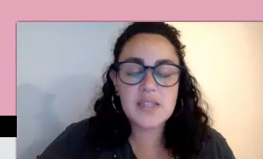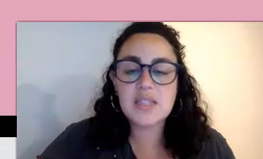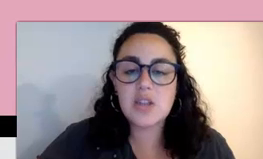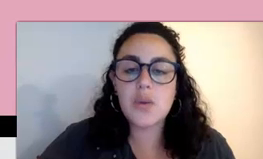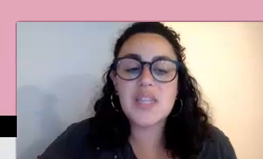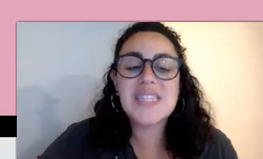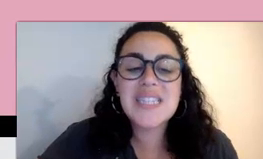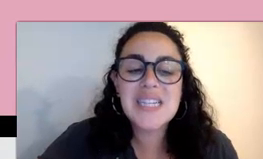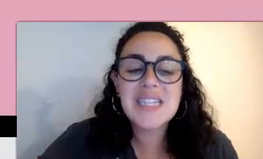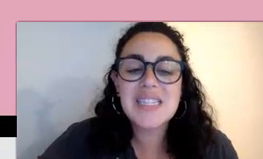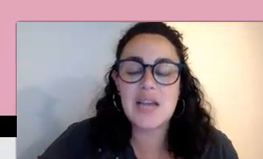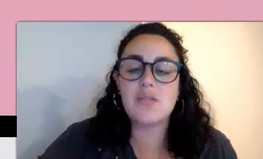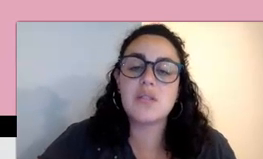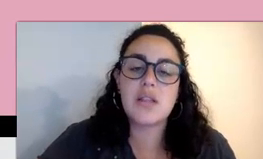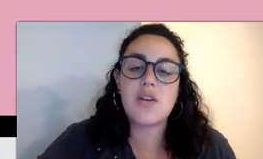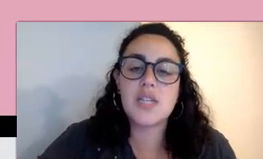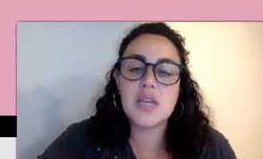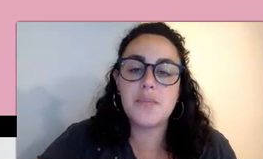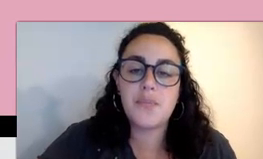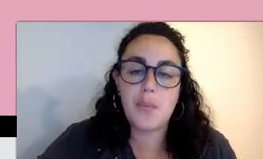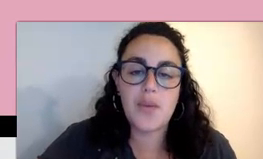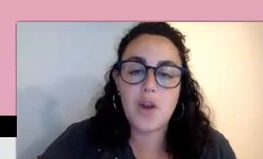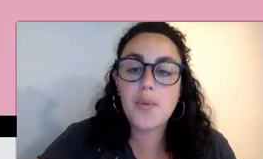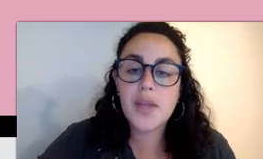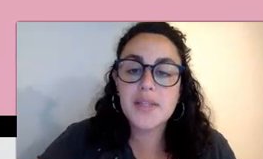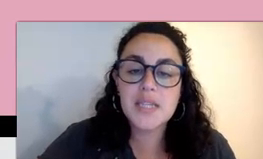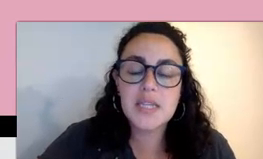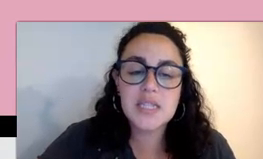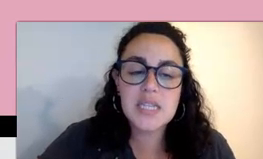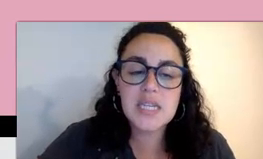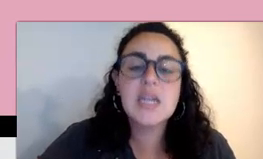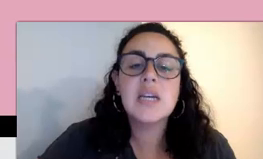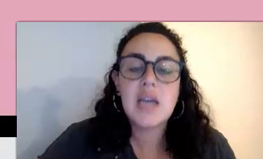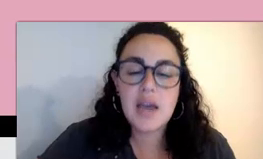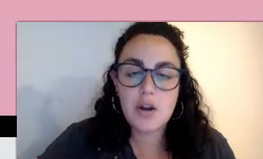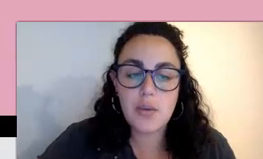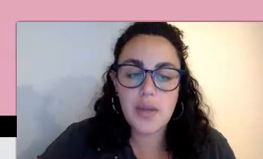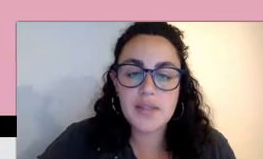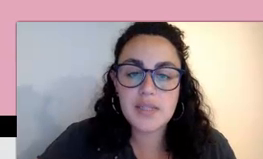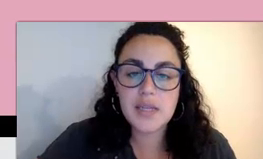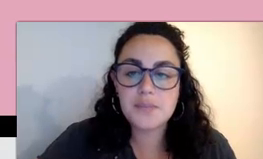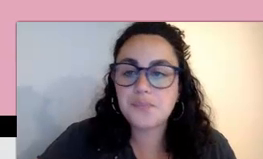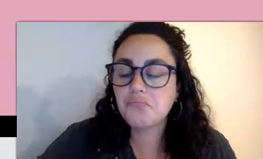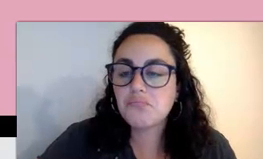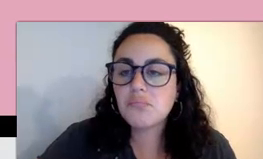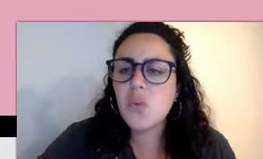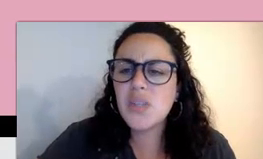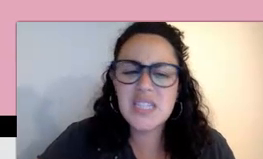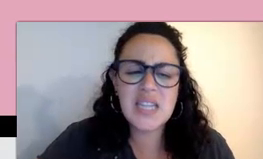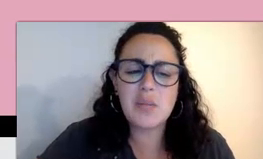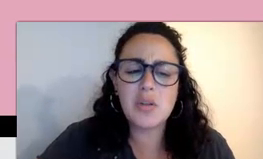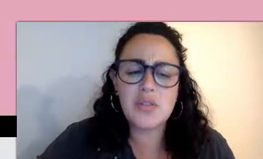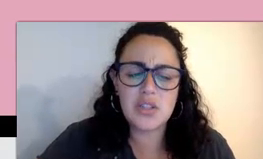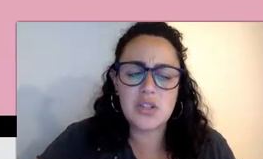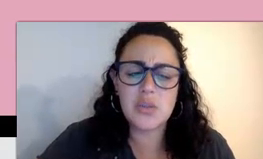some things that start with the T sound, the letter T. Remember, we have our uppercase T and our lowercase t. What's